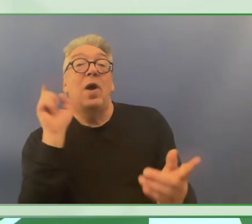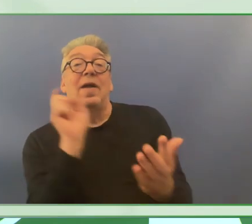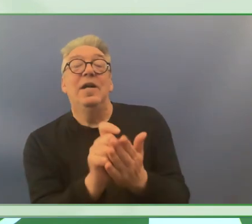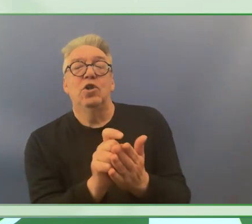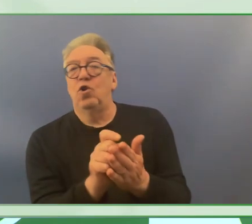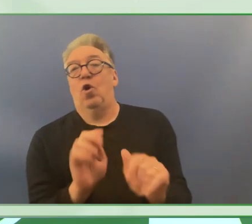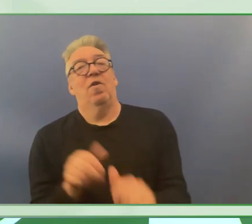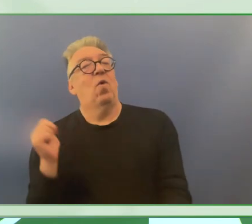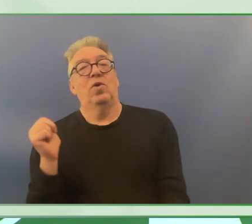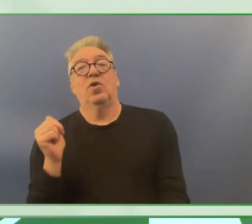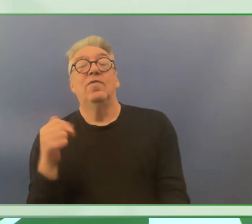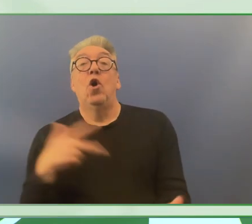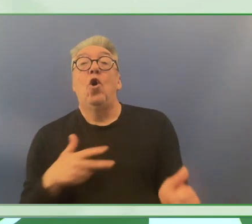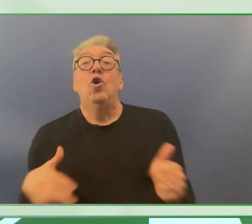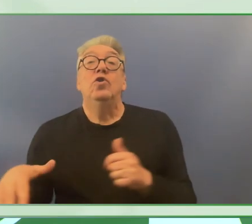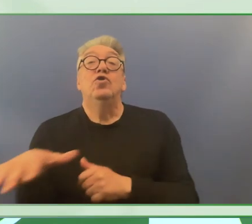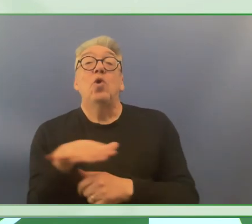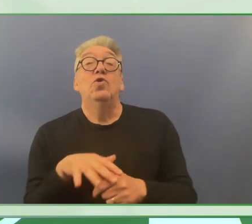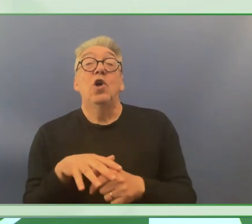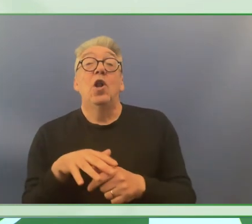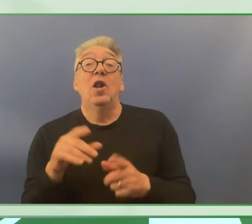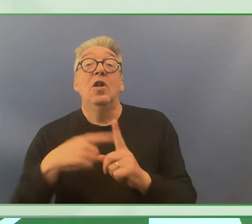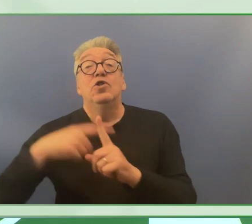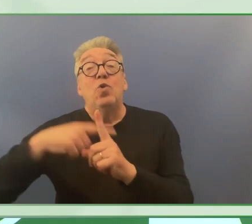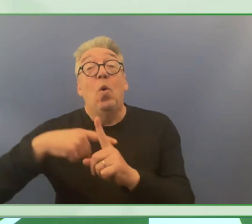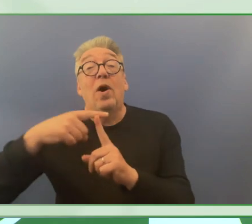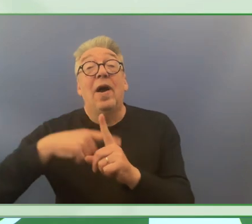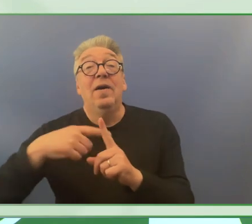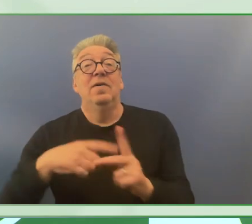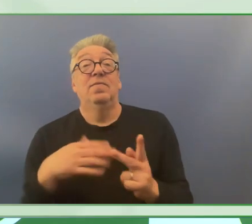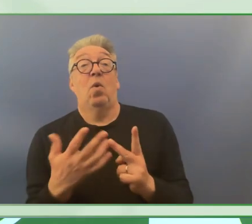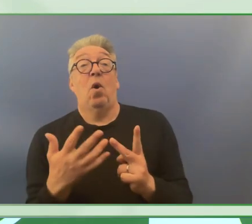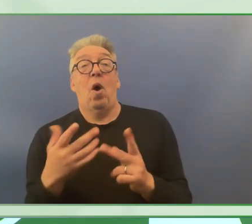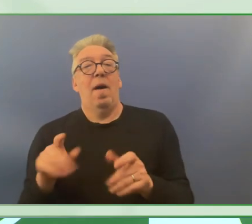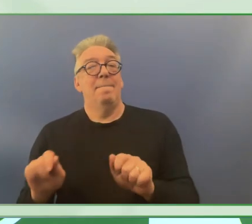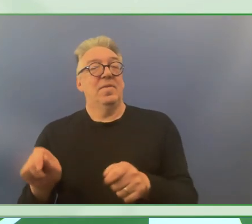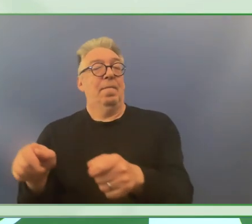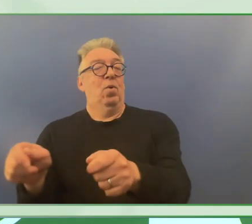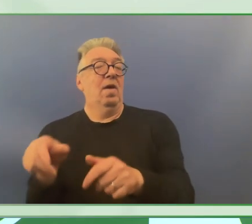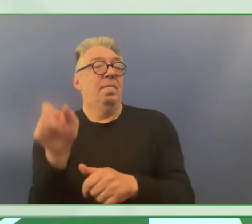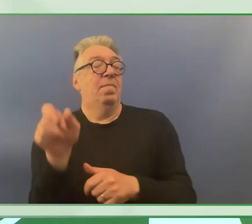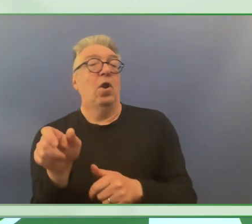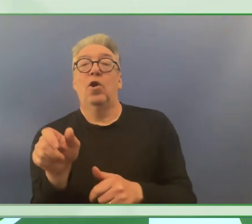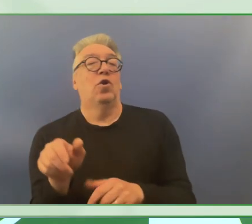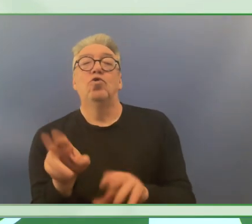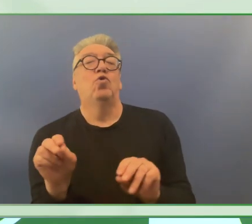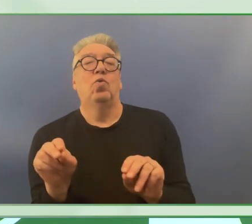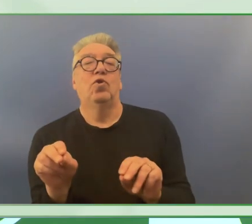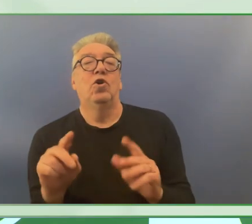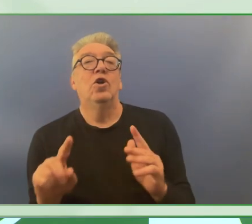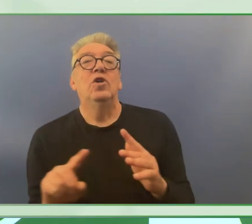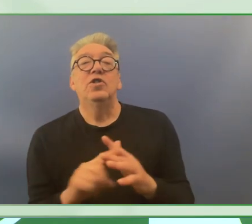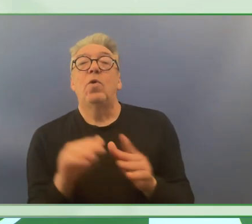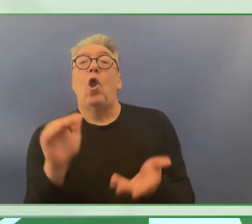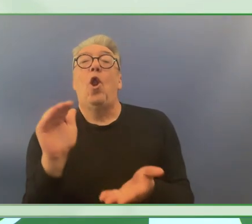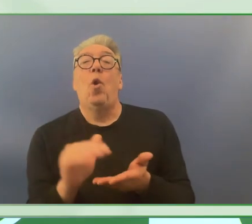or manipulation of people. Okay, just don't do it, and start with lower risk applications. So if